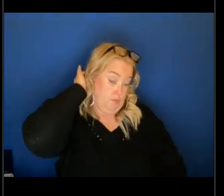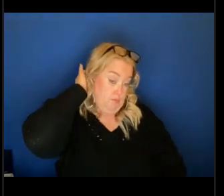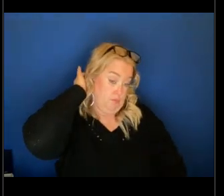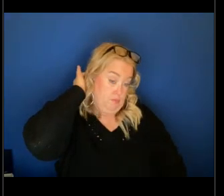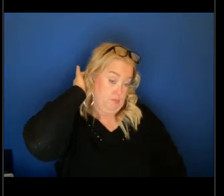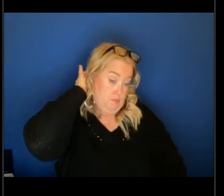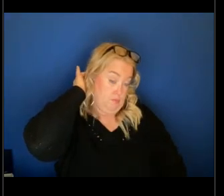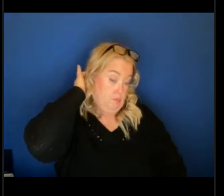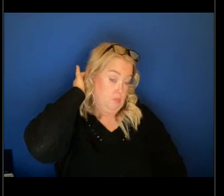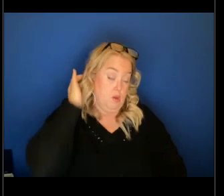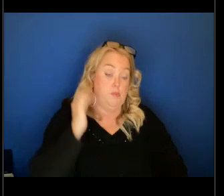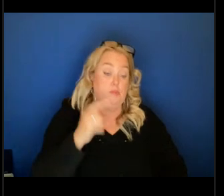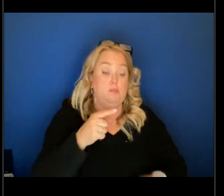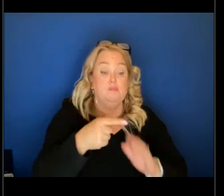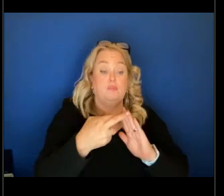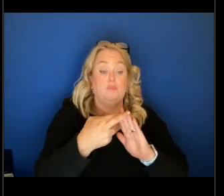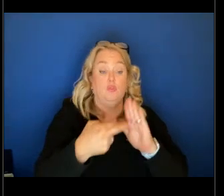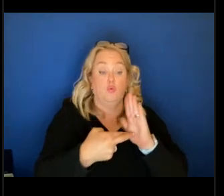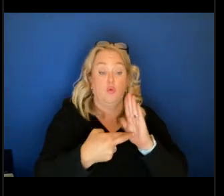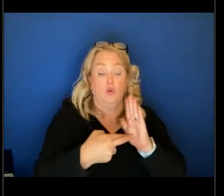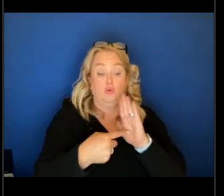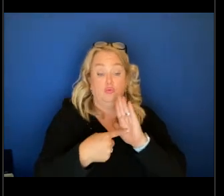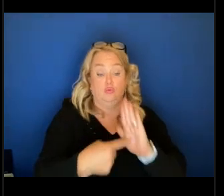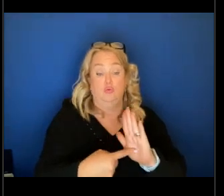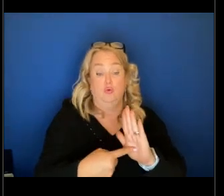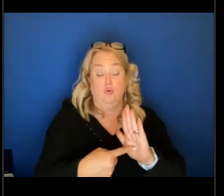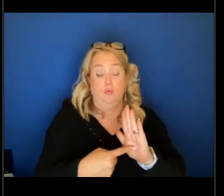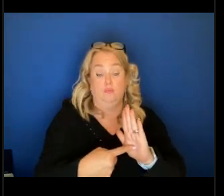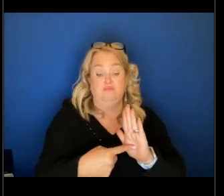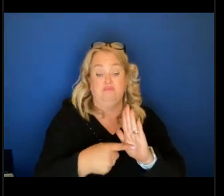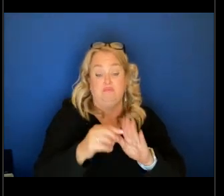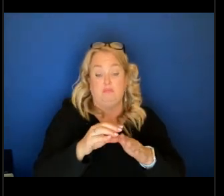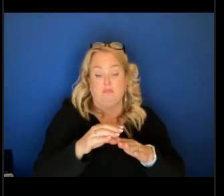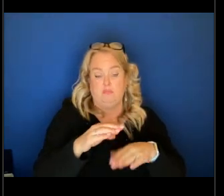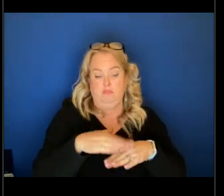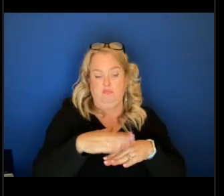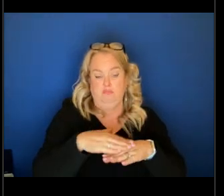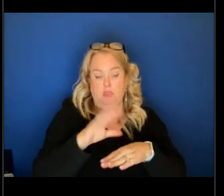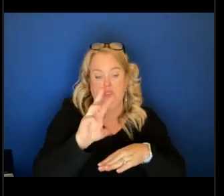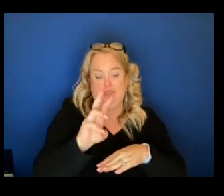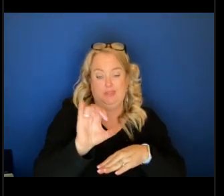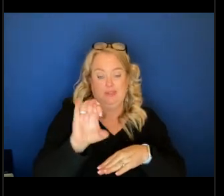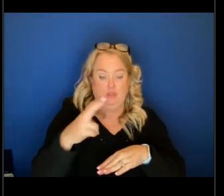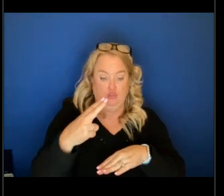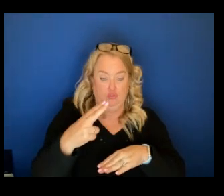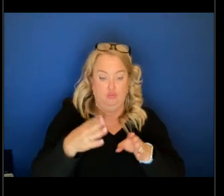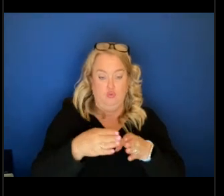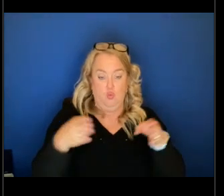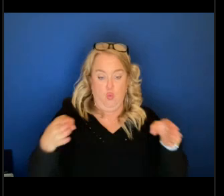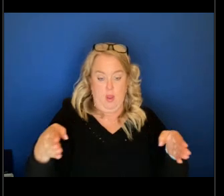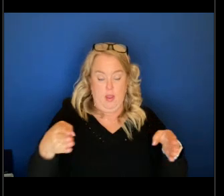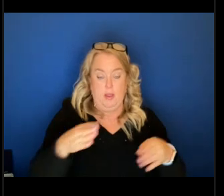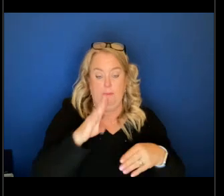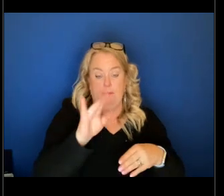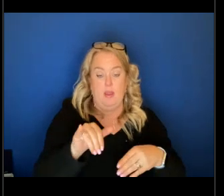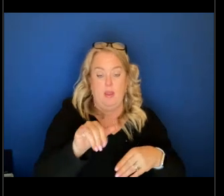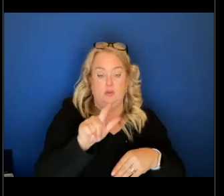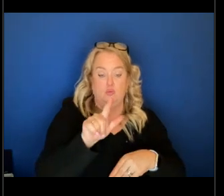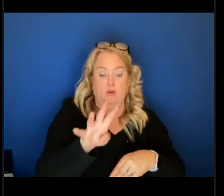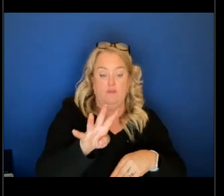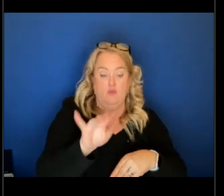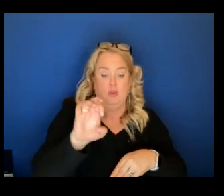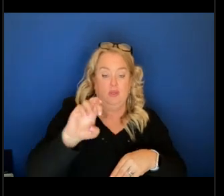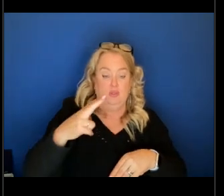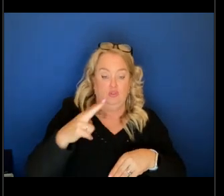The guidelines specify that reinforcing at least 6 inches wide, excuse me, at least 6